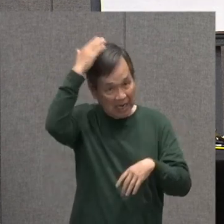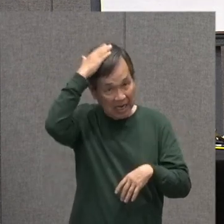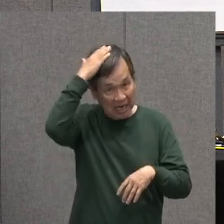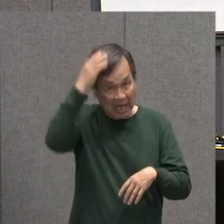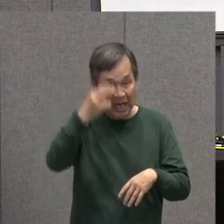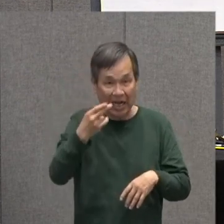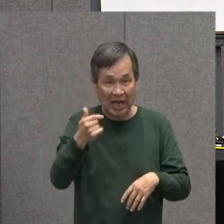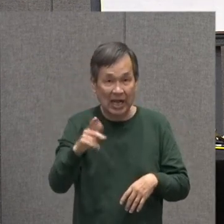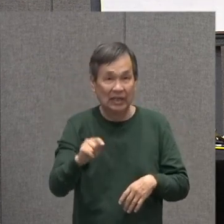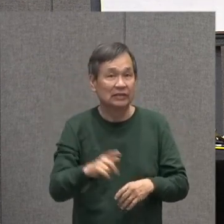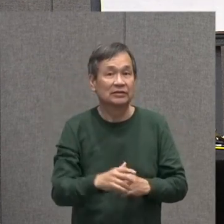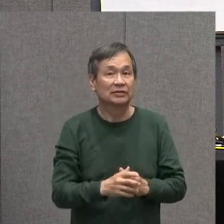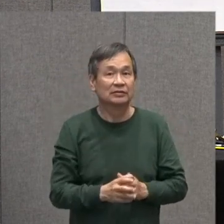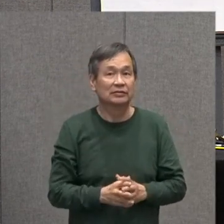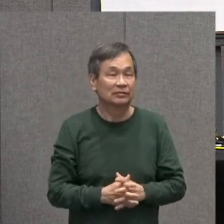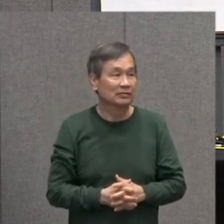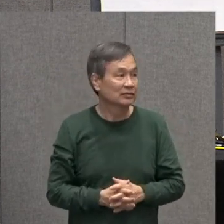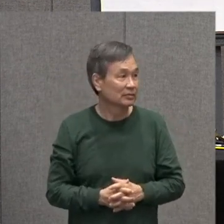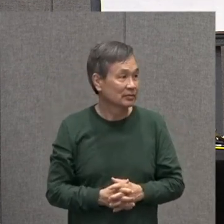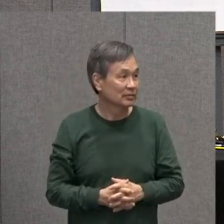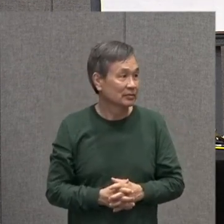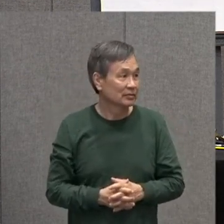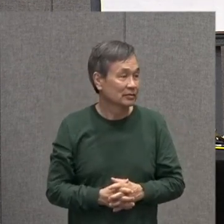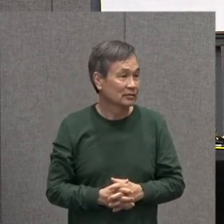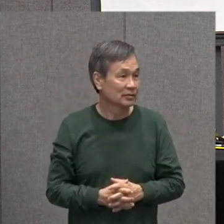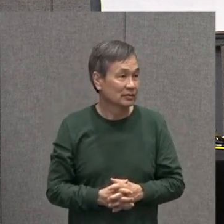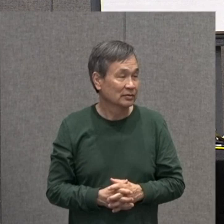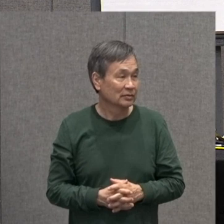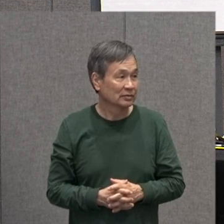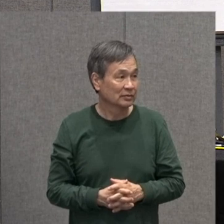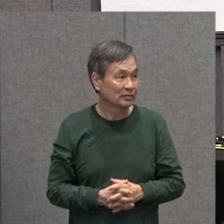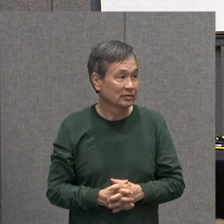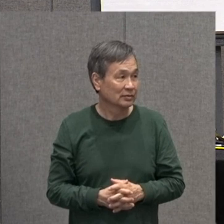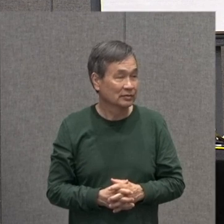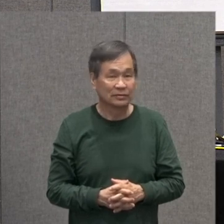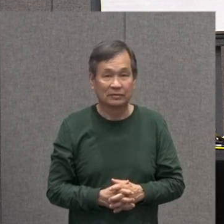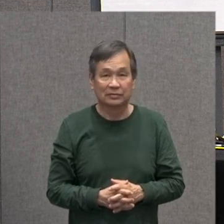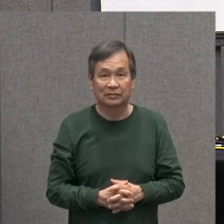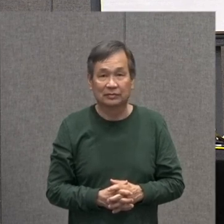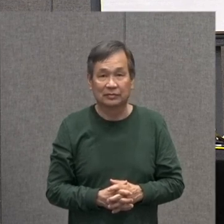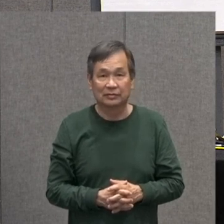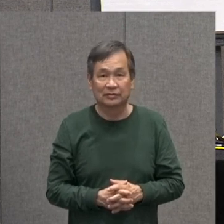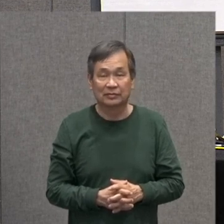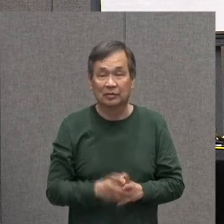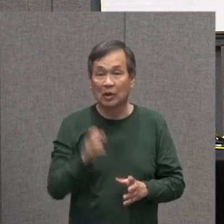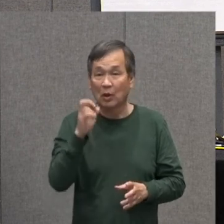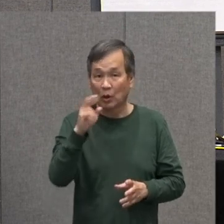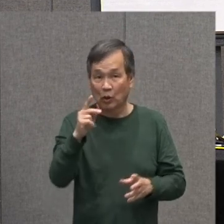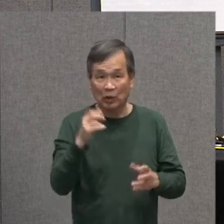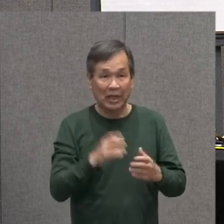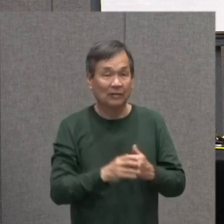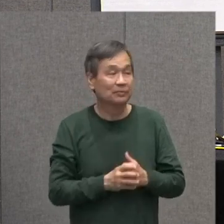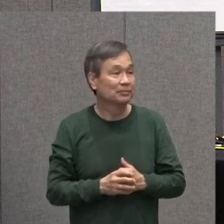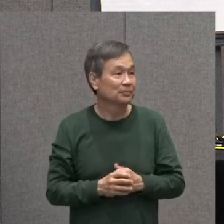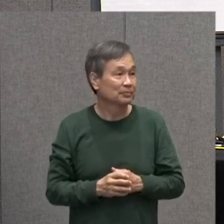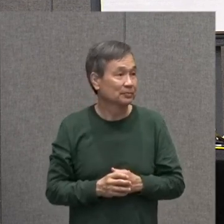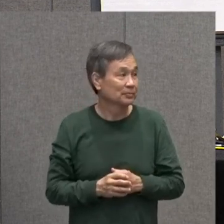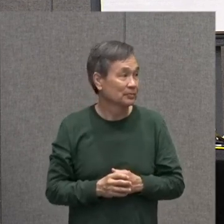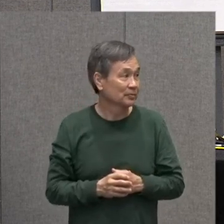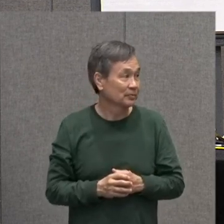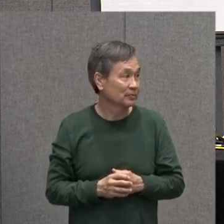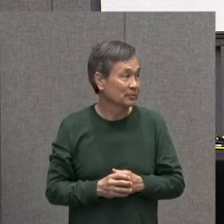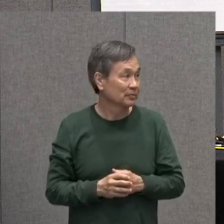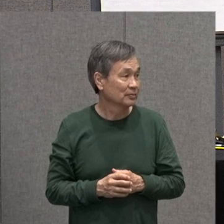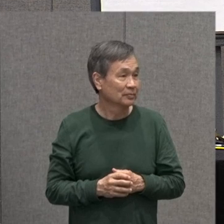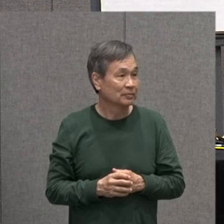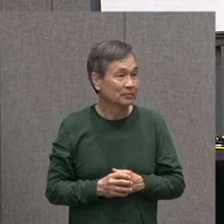top hats are made. I'm not quite sure. I hope so. Yes. Okay. All right. I'm going to